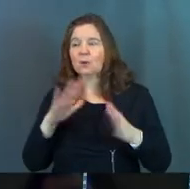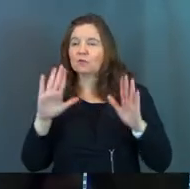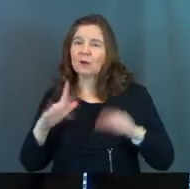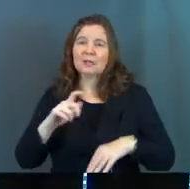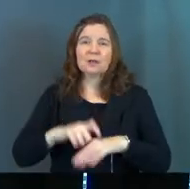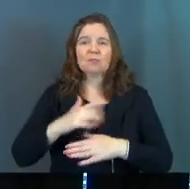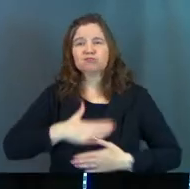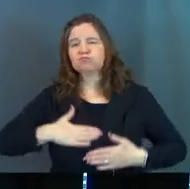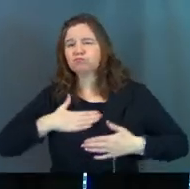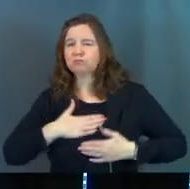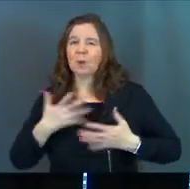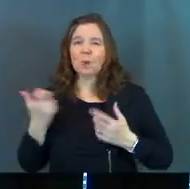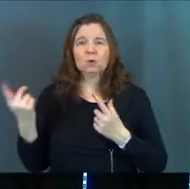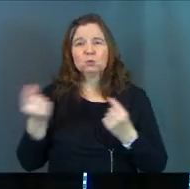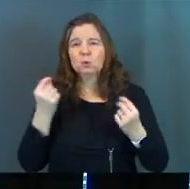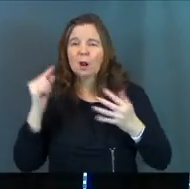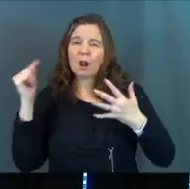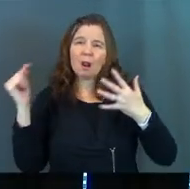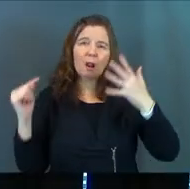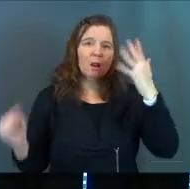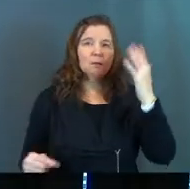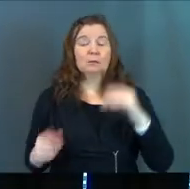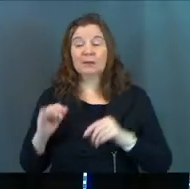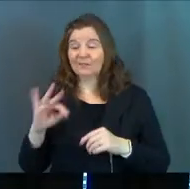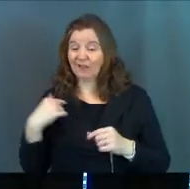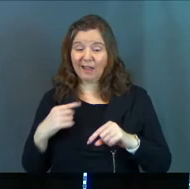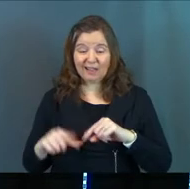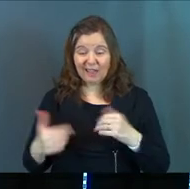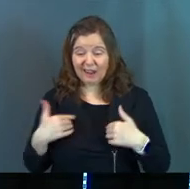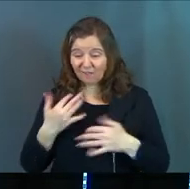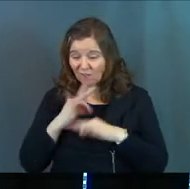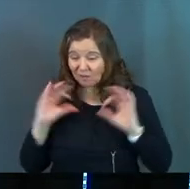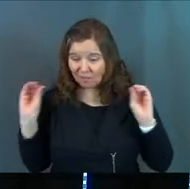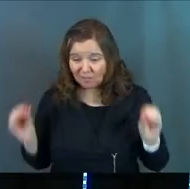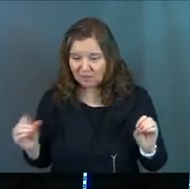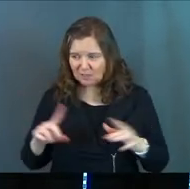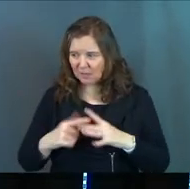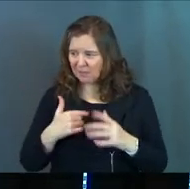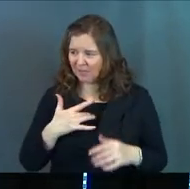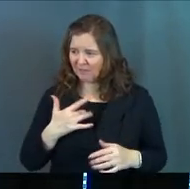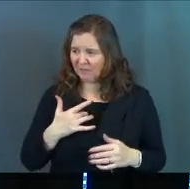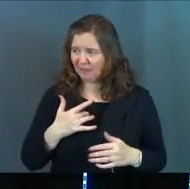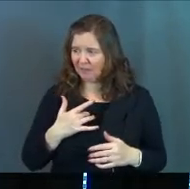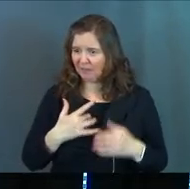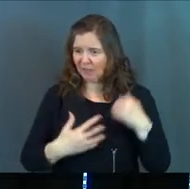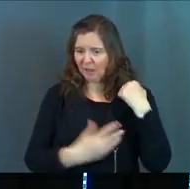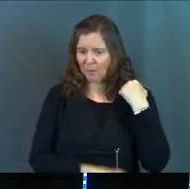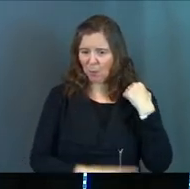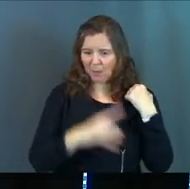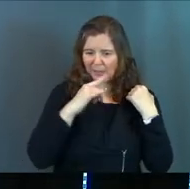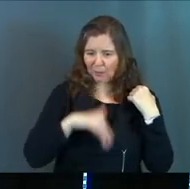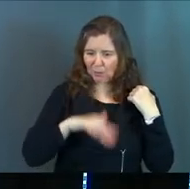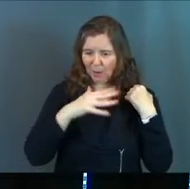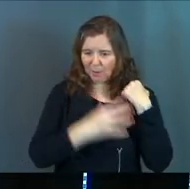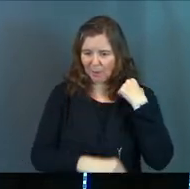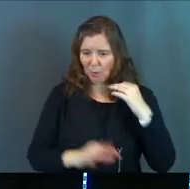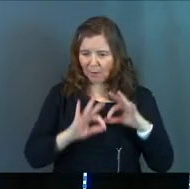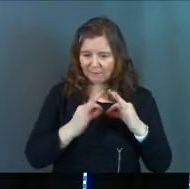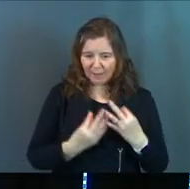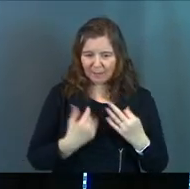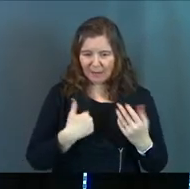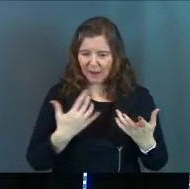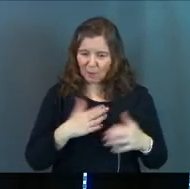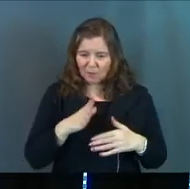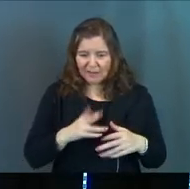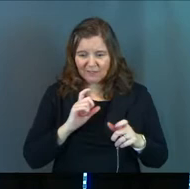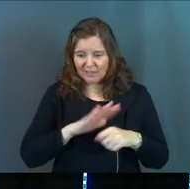have a great time, and I want to do all of these things. And if I can't have that freedom, it starts to make me feel like the poor kid who grew up in a poor family,